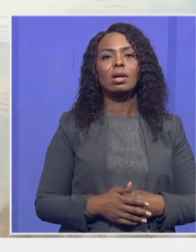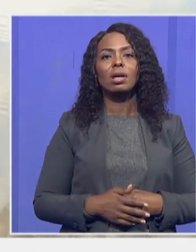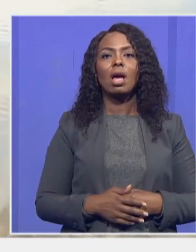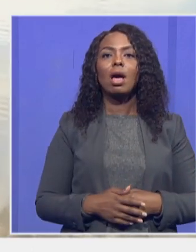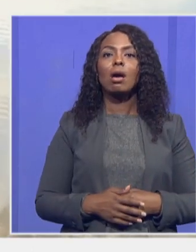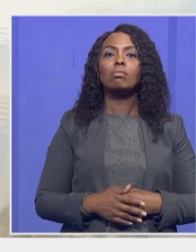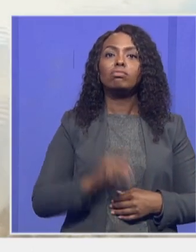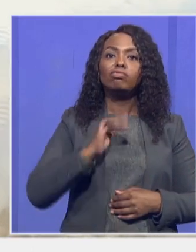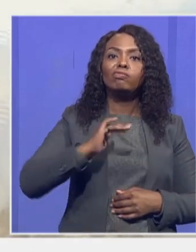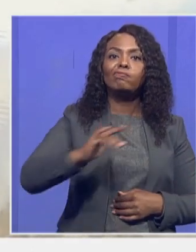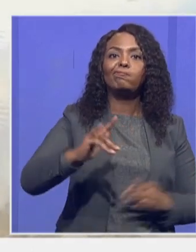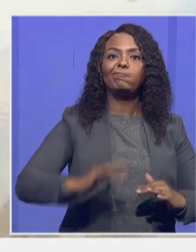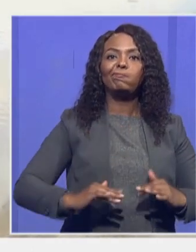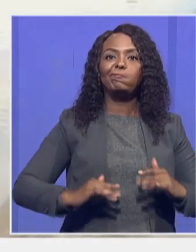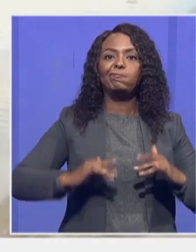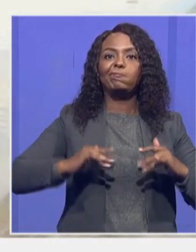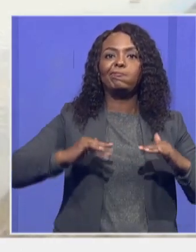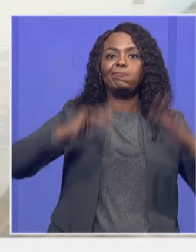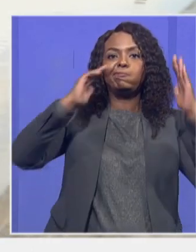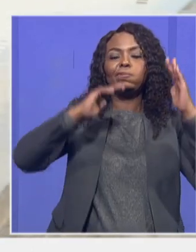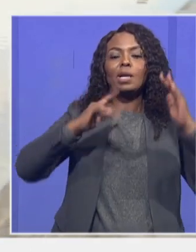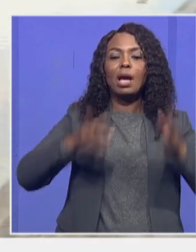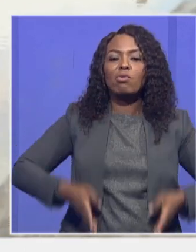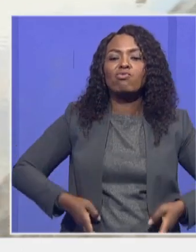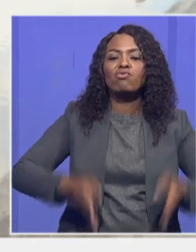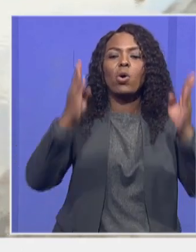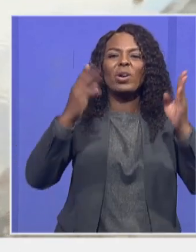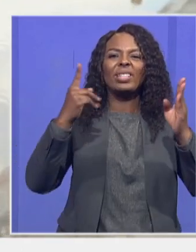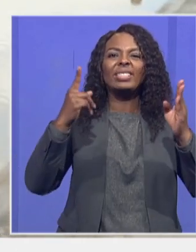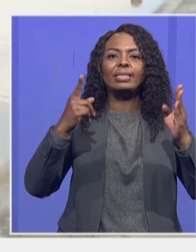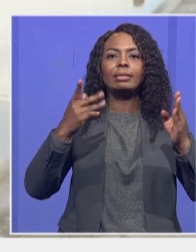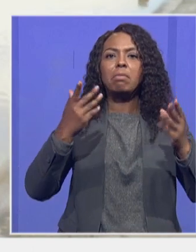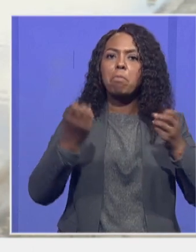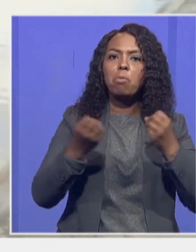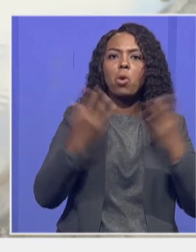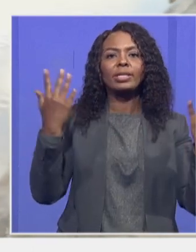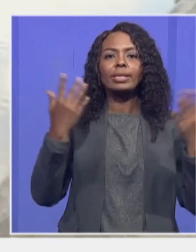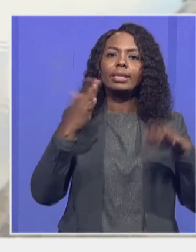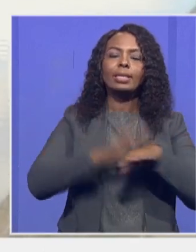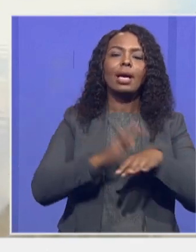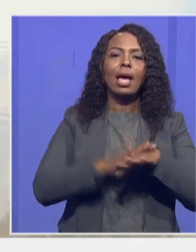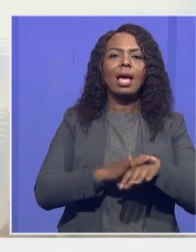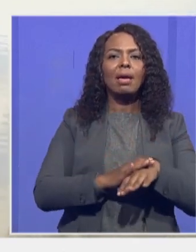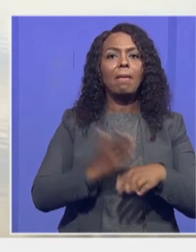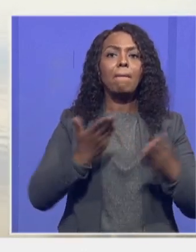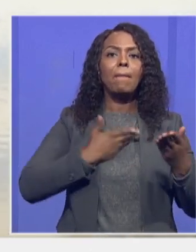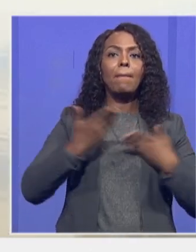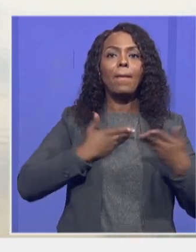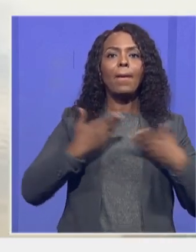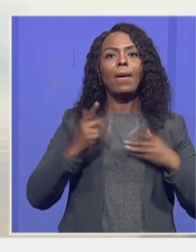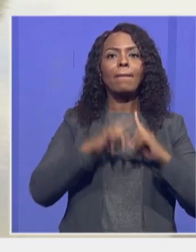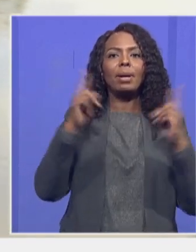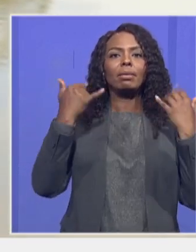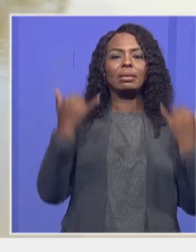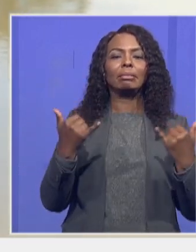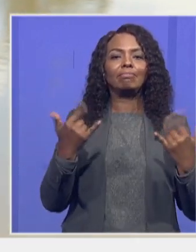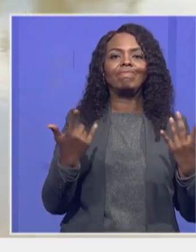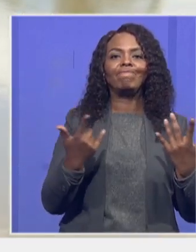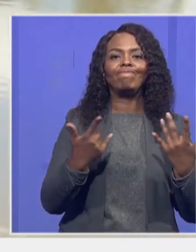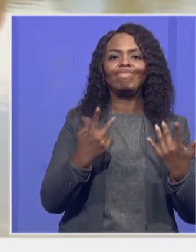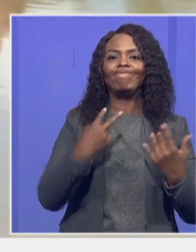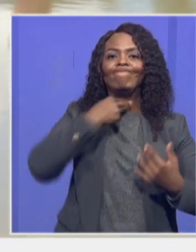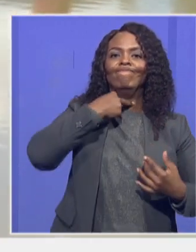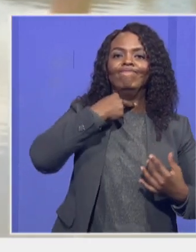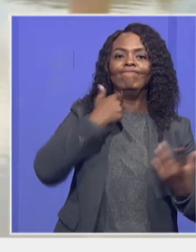there's this road, which is the busiest, the main road here crossing this town of Ladysmith, is completely flooded, Mkolisi. This